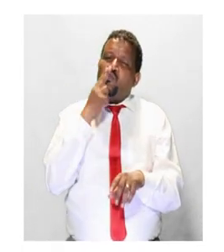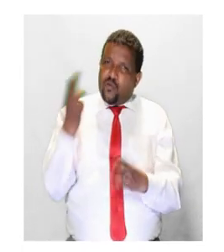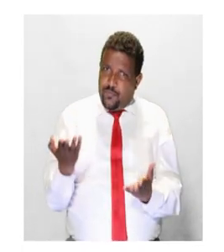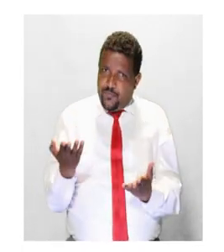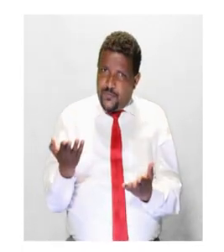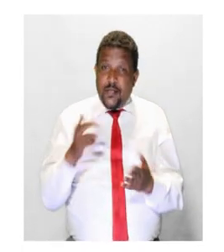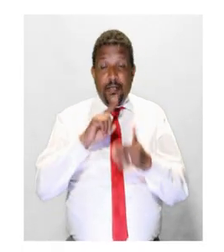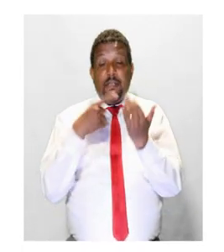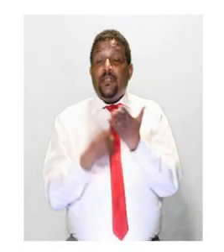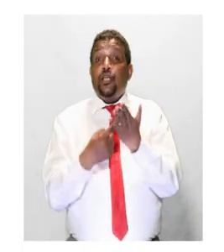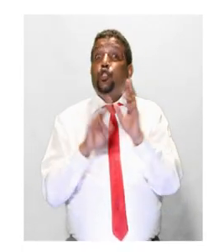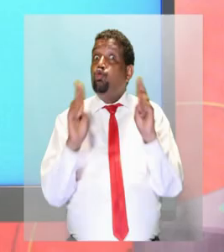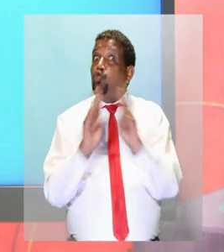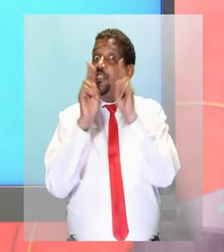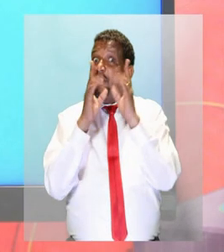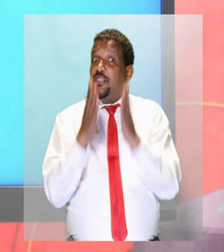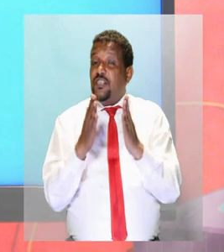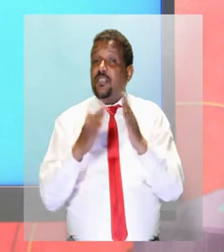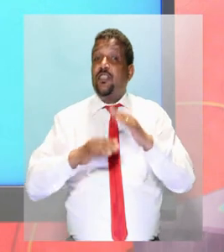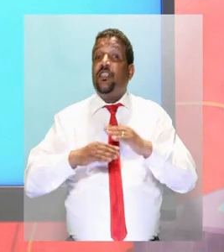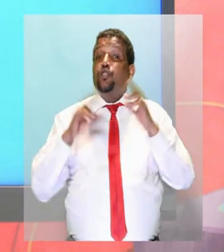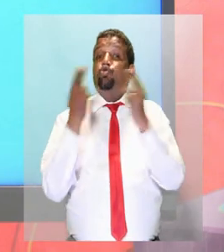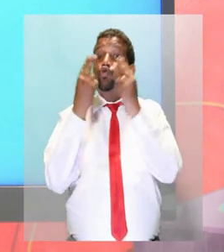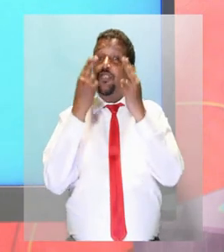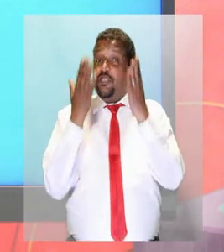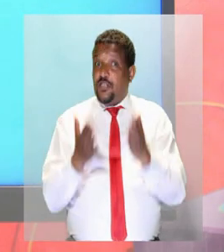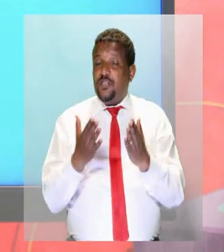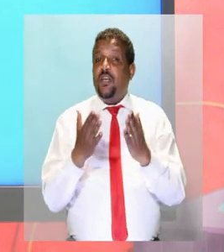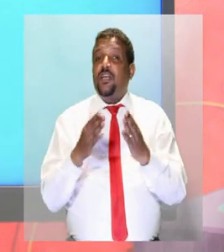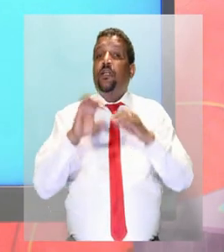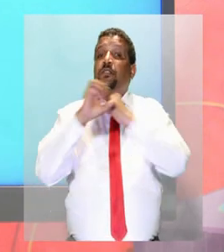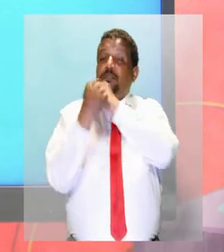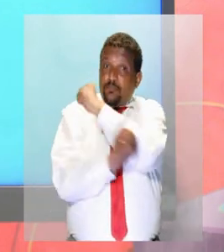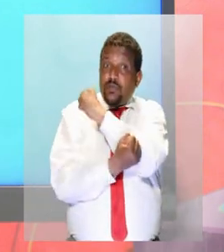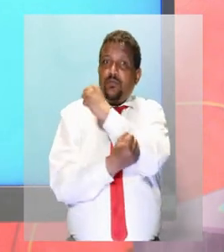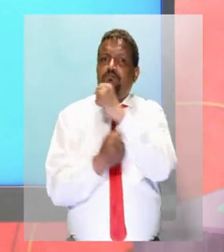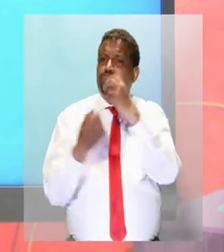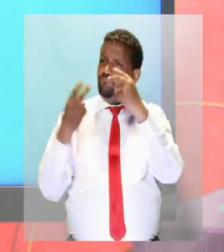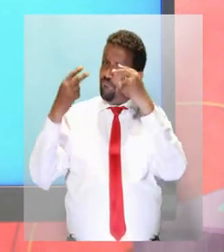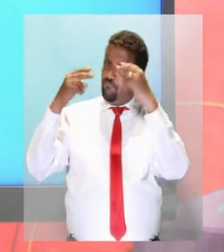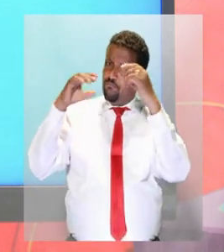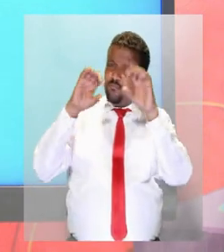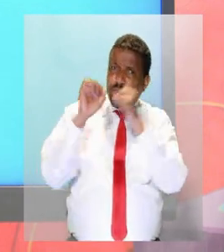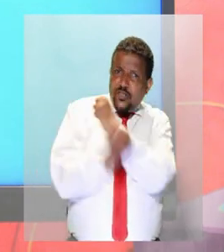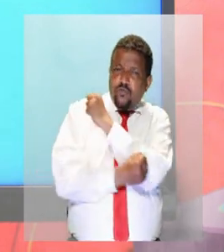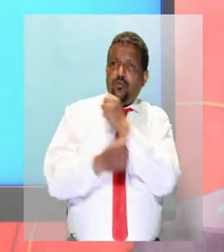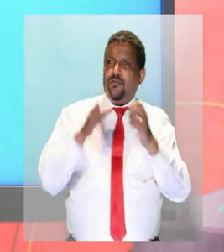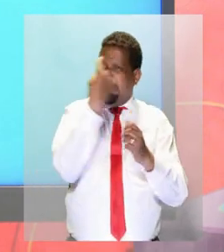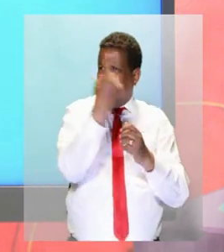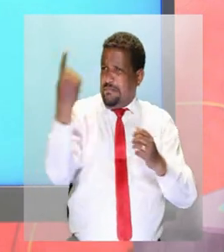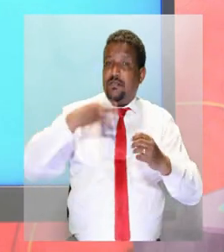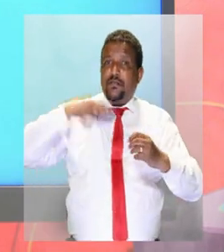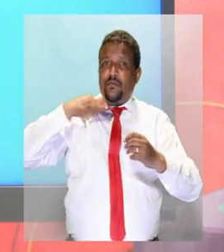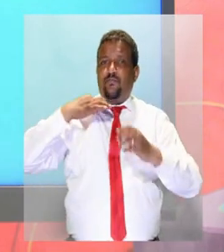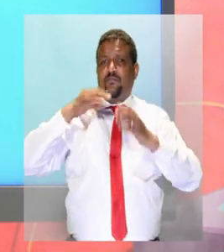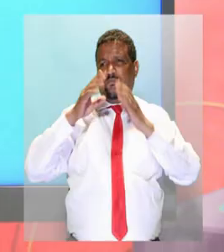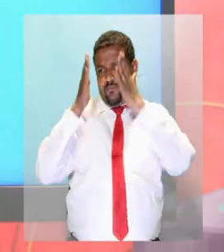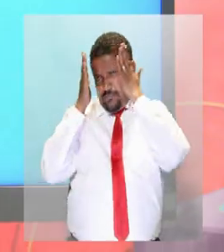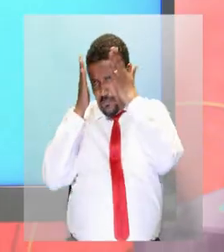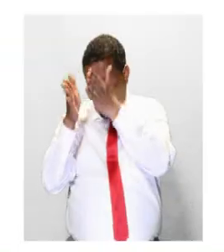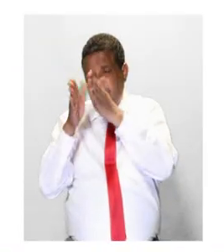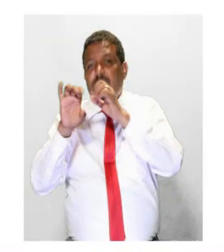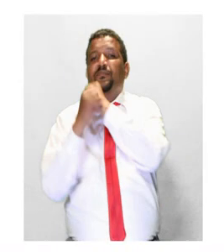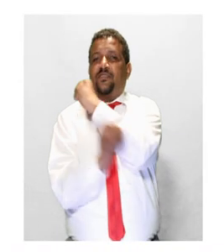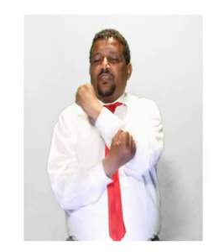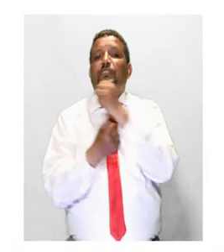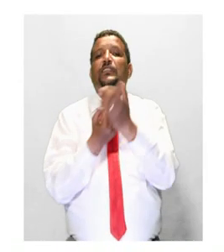So, utility is subjective. It is dependent on the perception or attitude of individuals. So, it